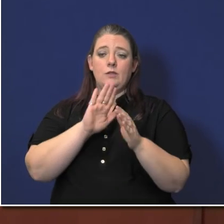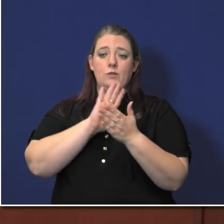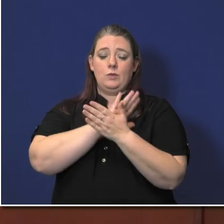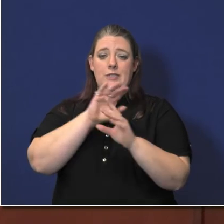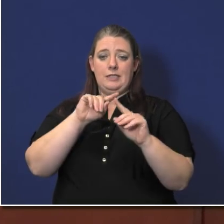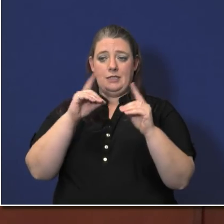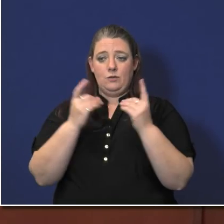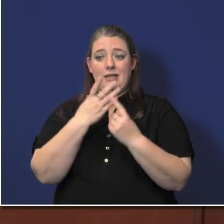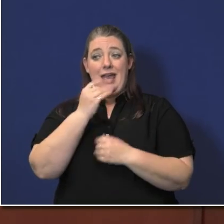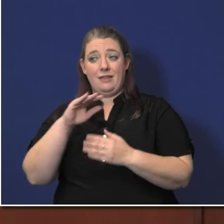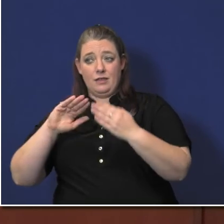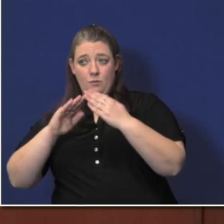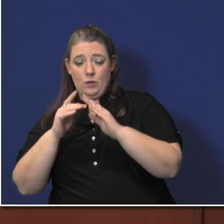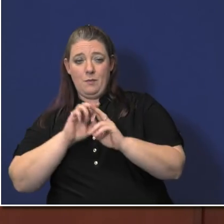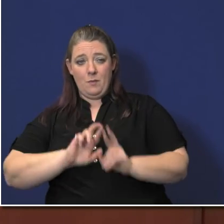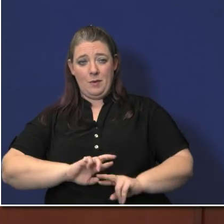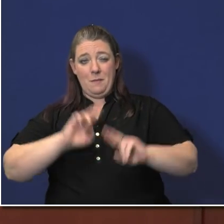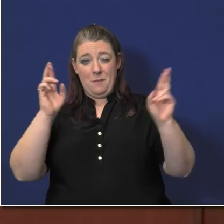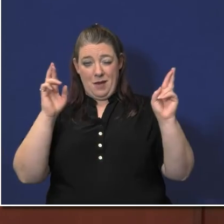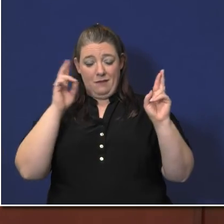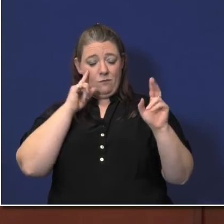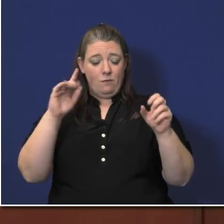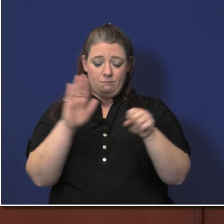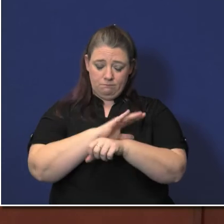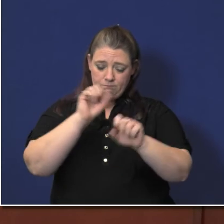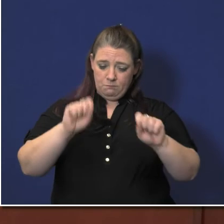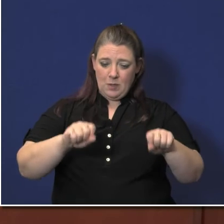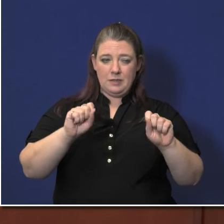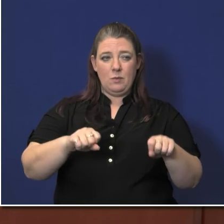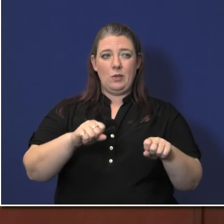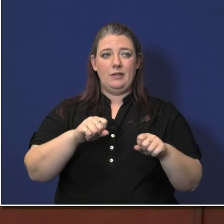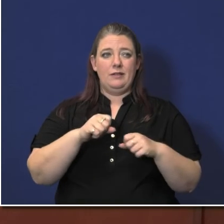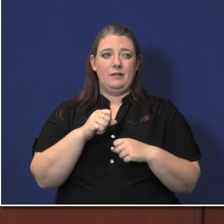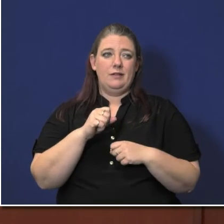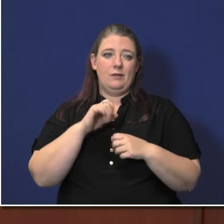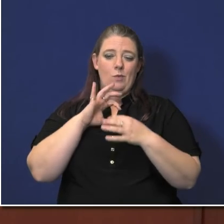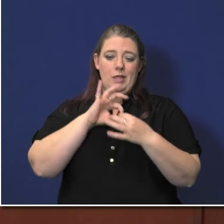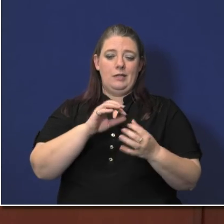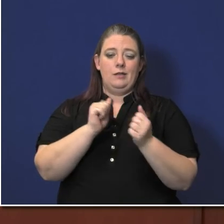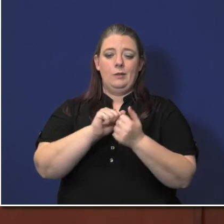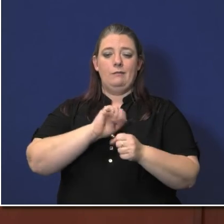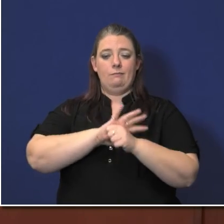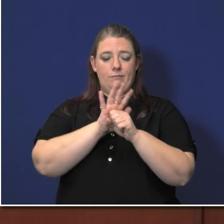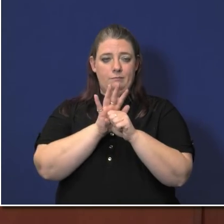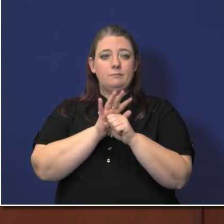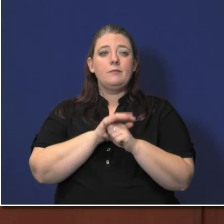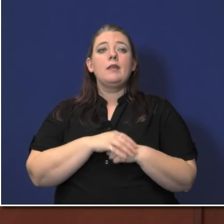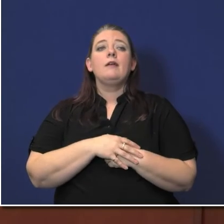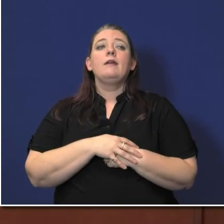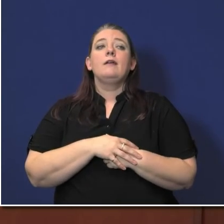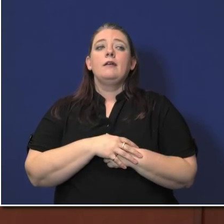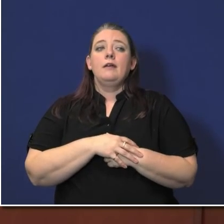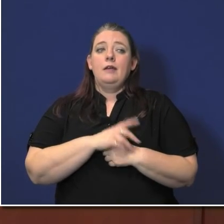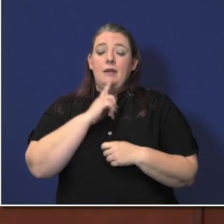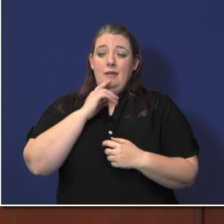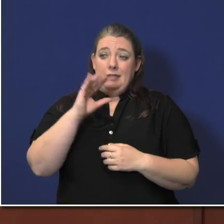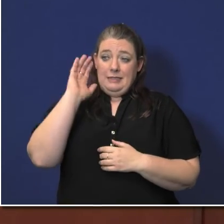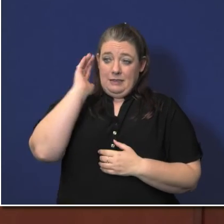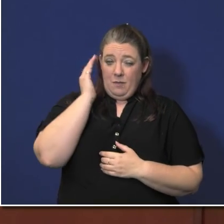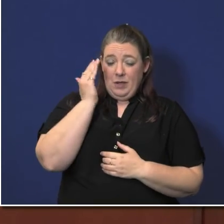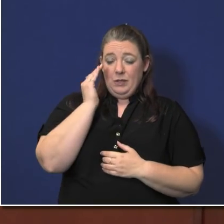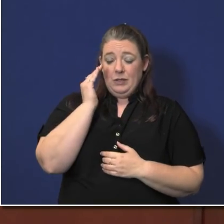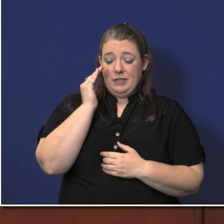be prepared to the fullest extent possible in light of COVID-19. Whereas it appears that though